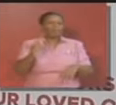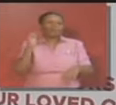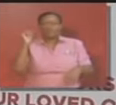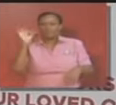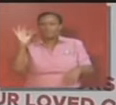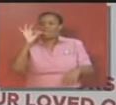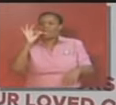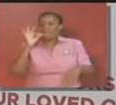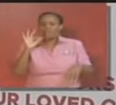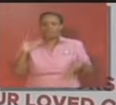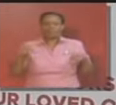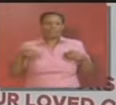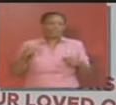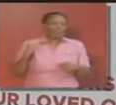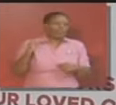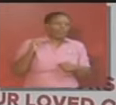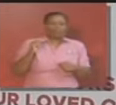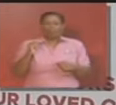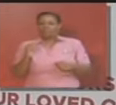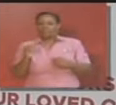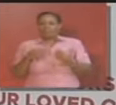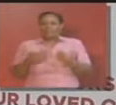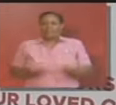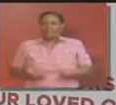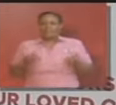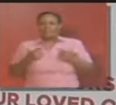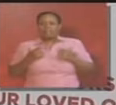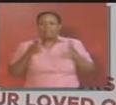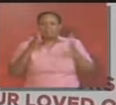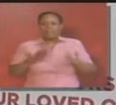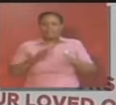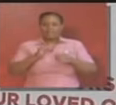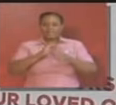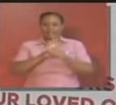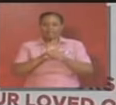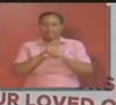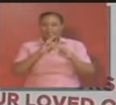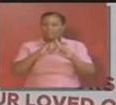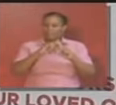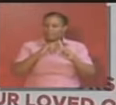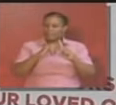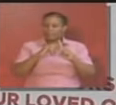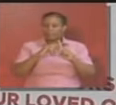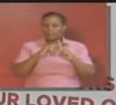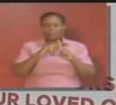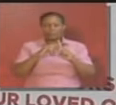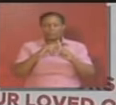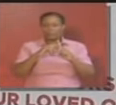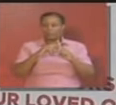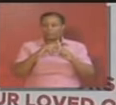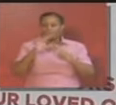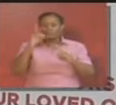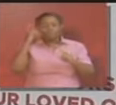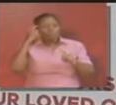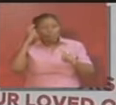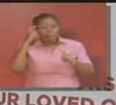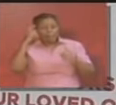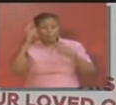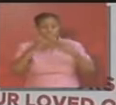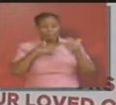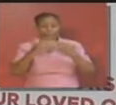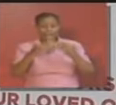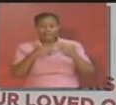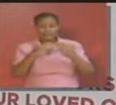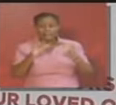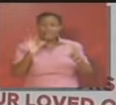positive person. And it's not that if you decline swabbing, you will not be quarantined. You still need to be quarantined because you are exposed to someone at home who